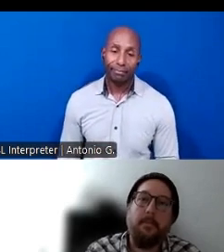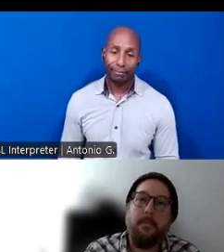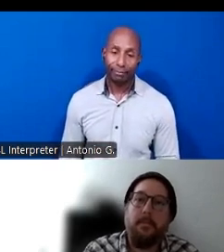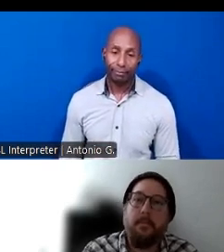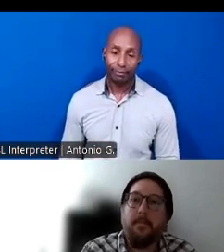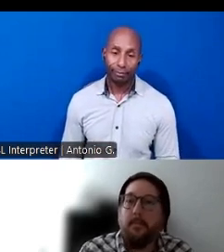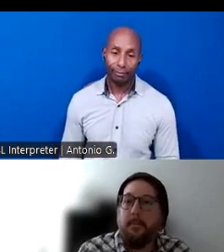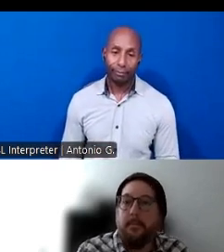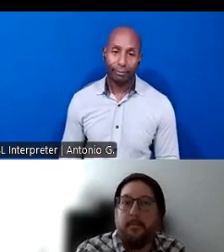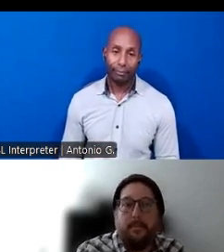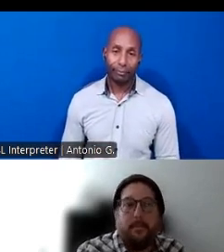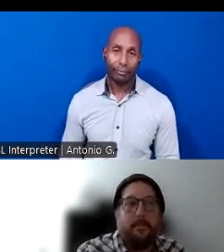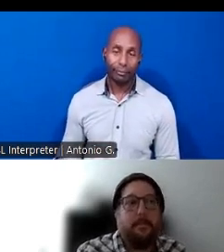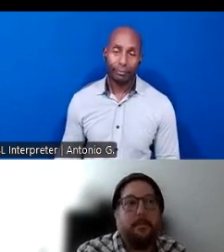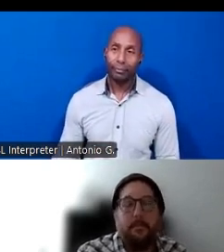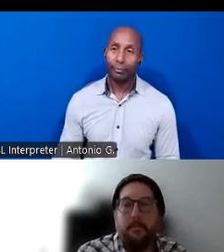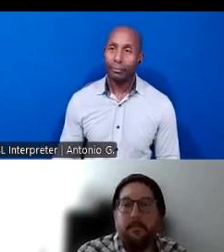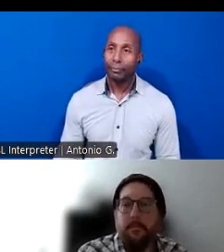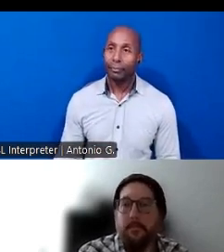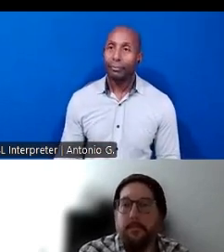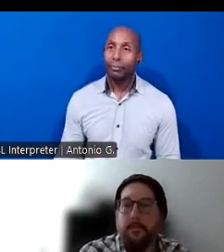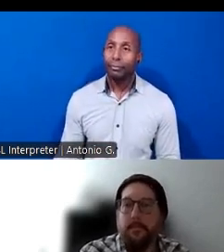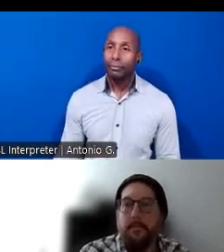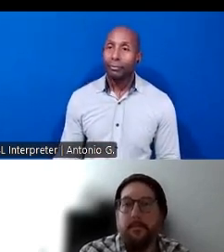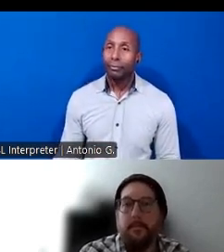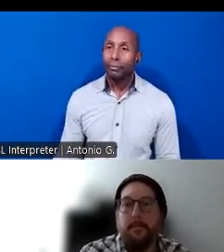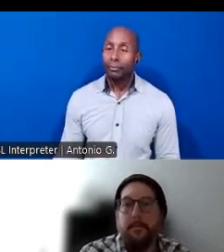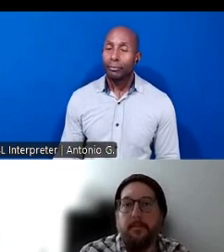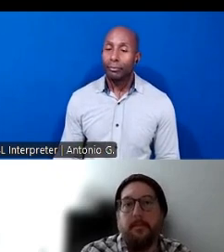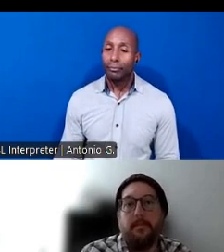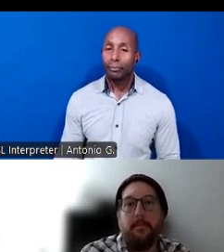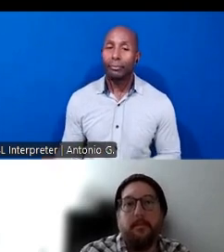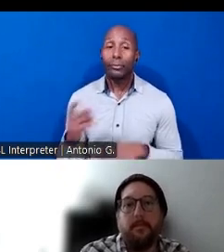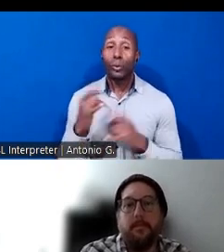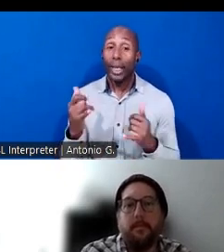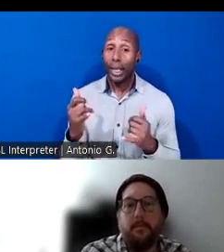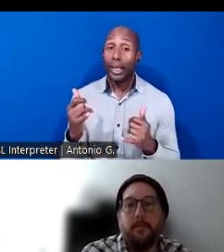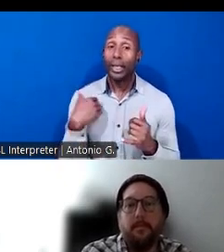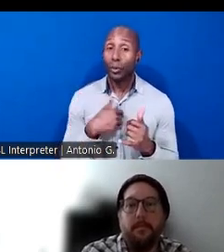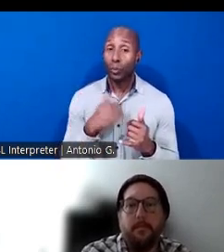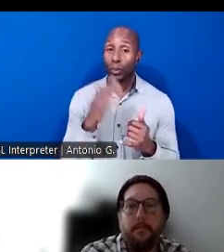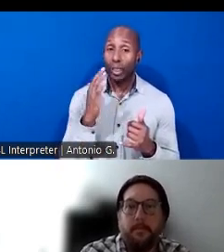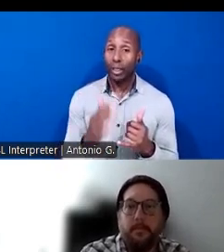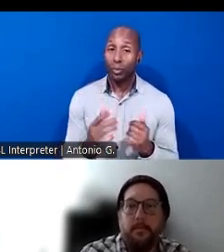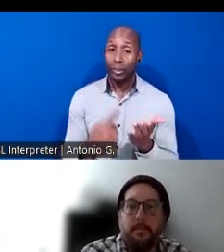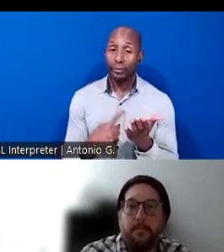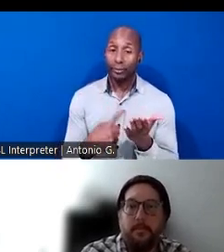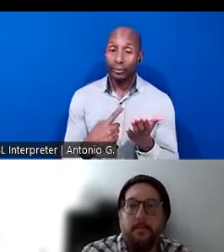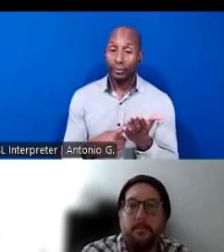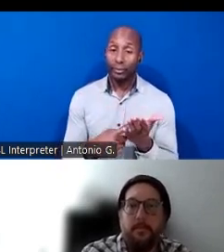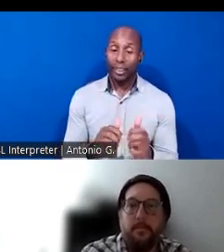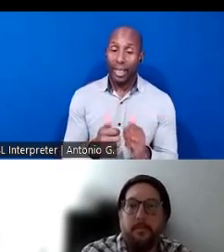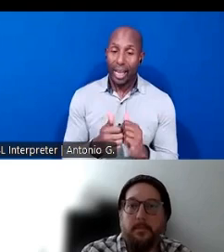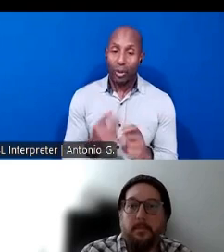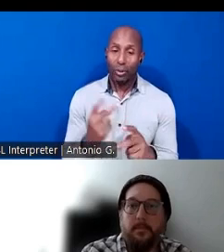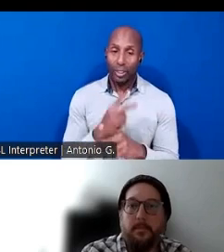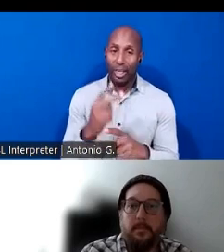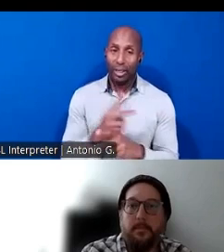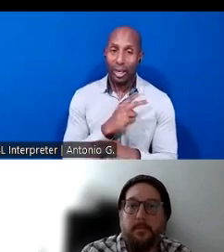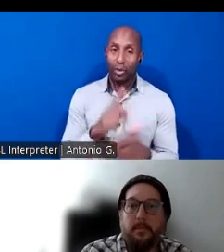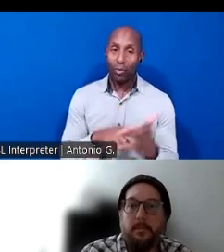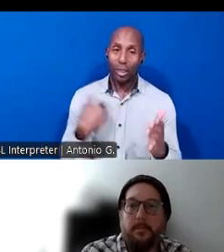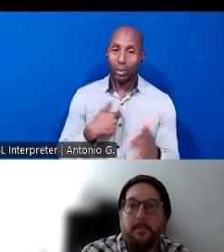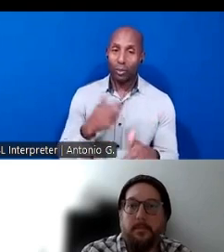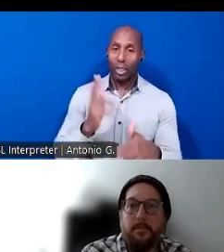Next slide, please. So in today's webinar, we will go over how to calculate what we call